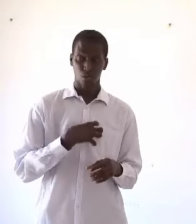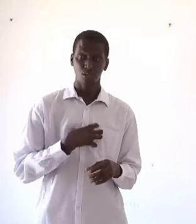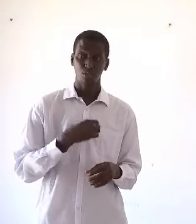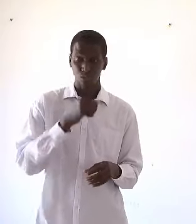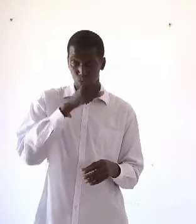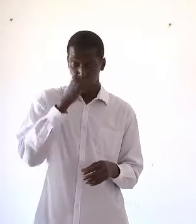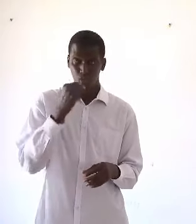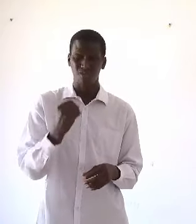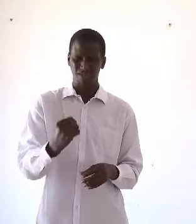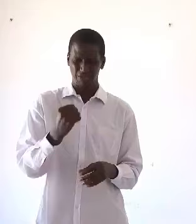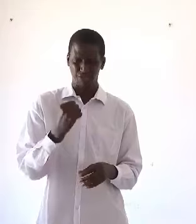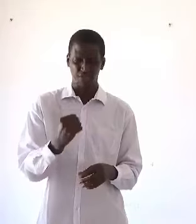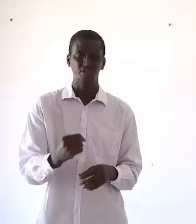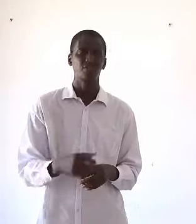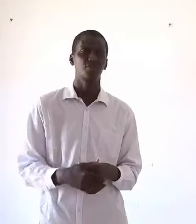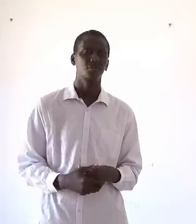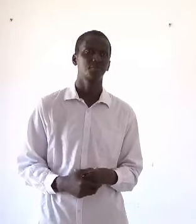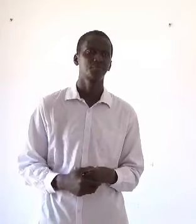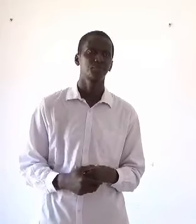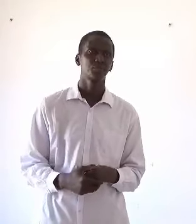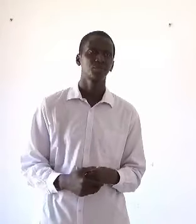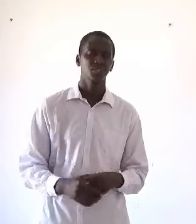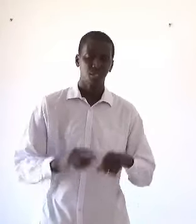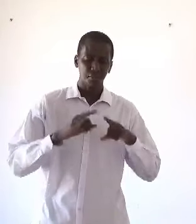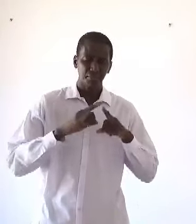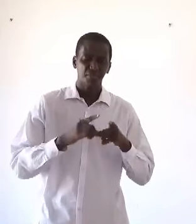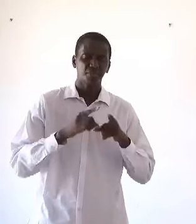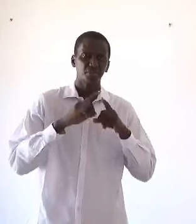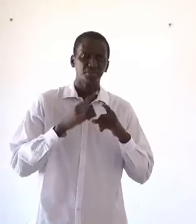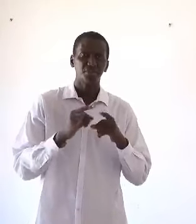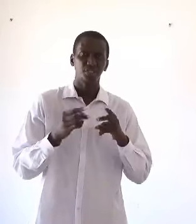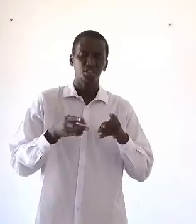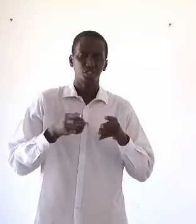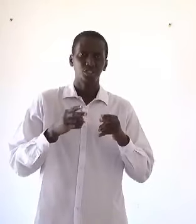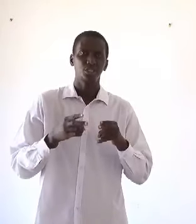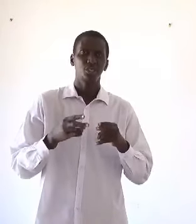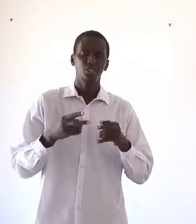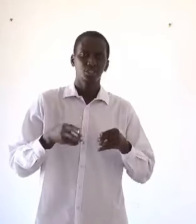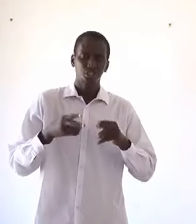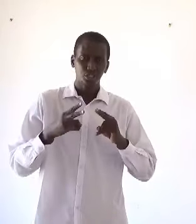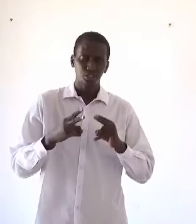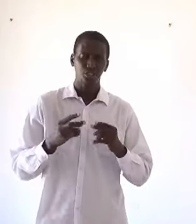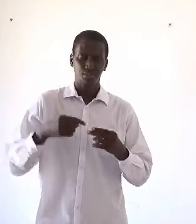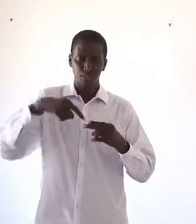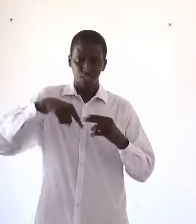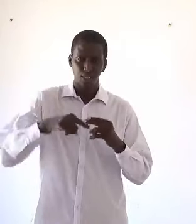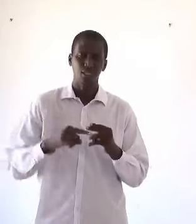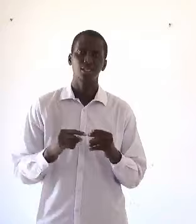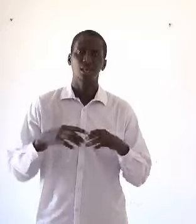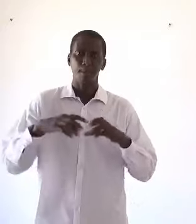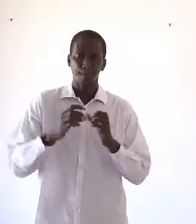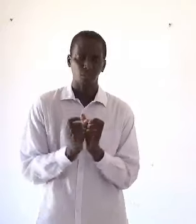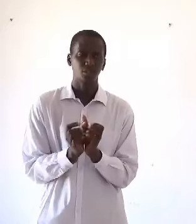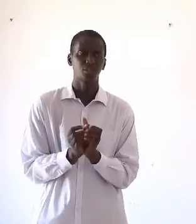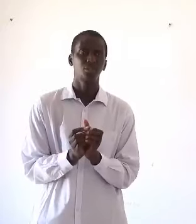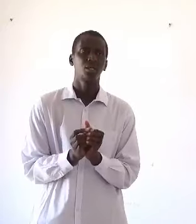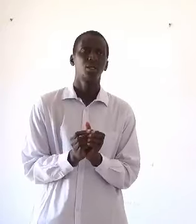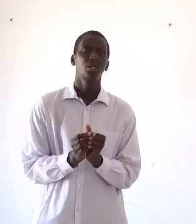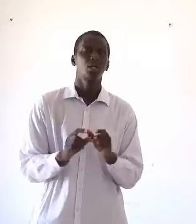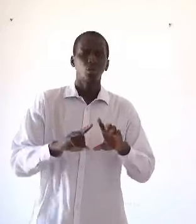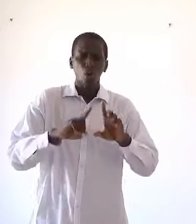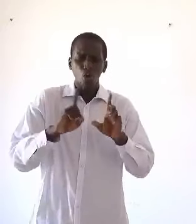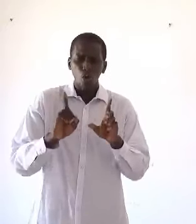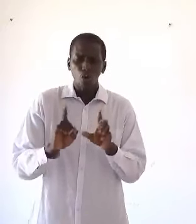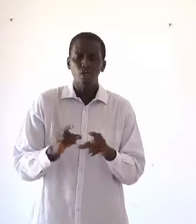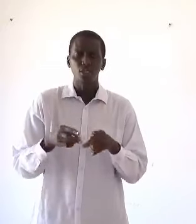all times, provide unlike security the systems and in the body team within the estate premises, other. Install latest likewise technologies also such